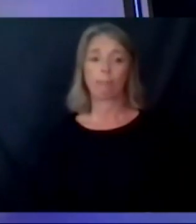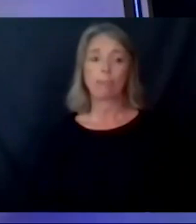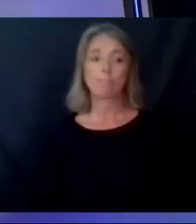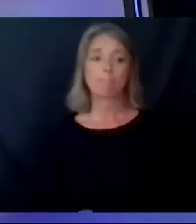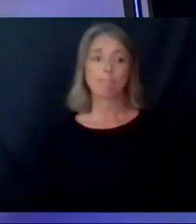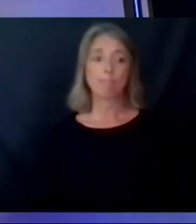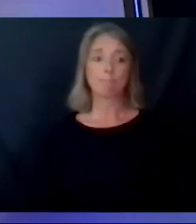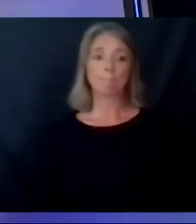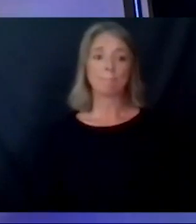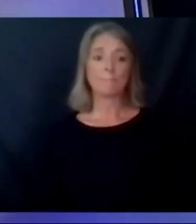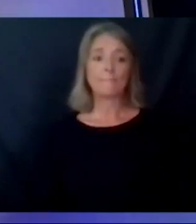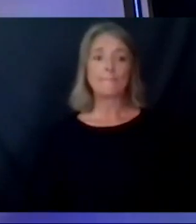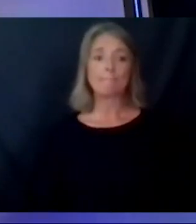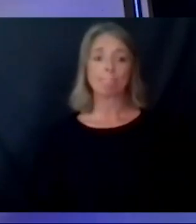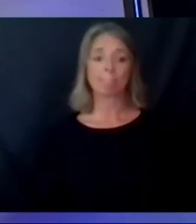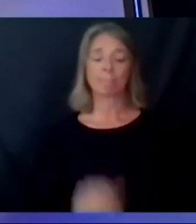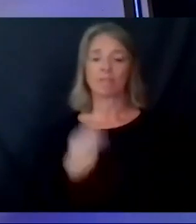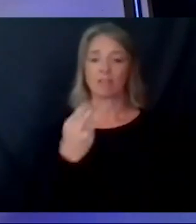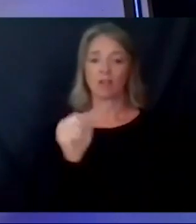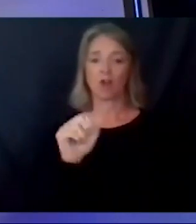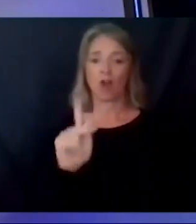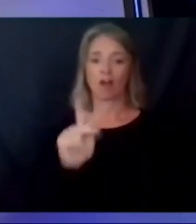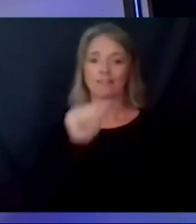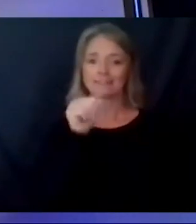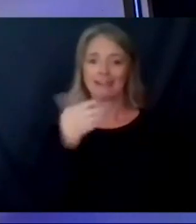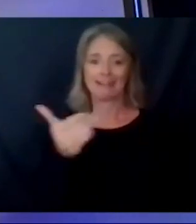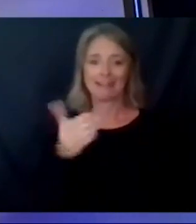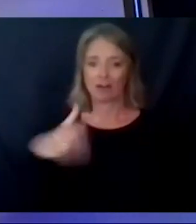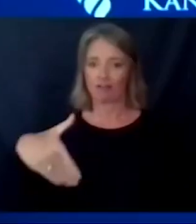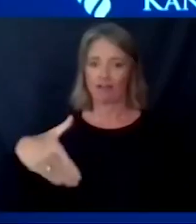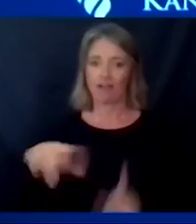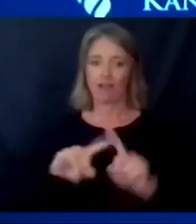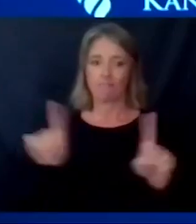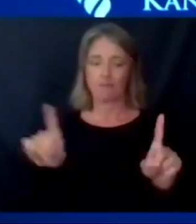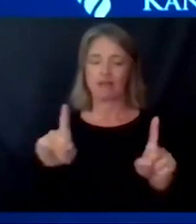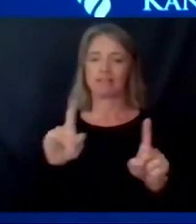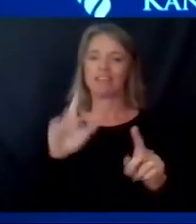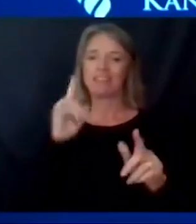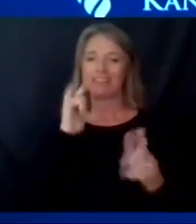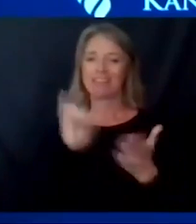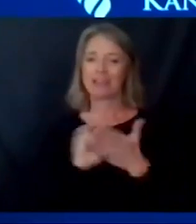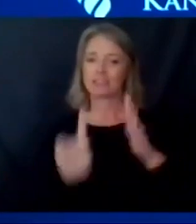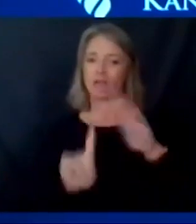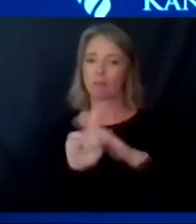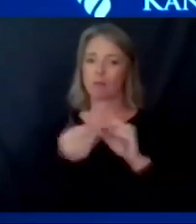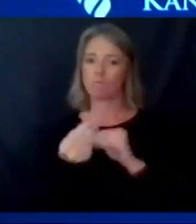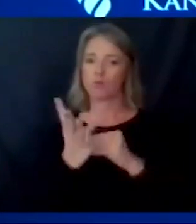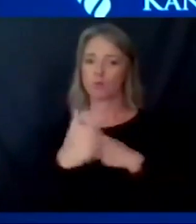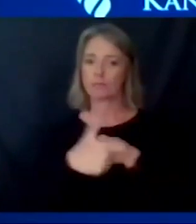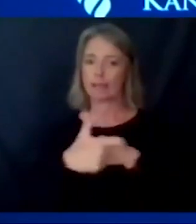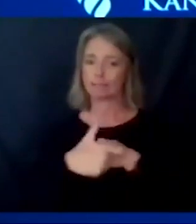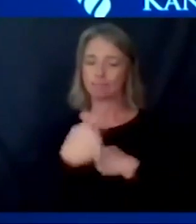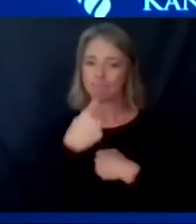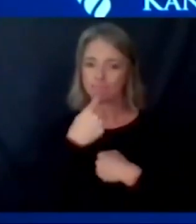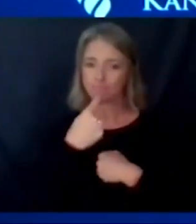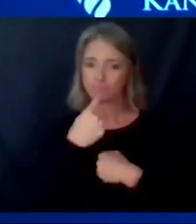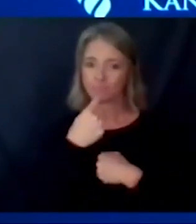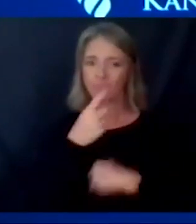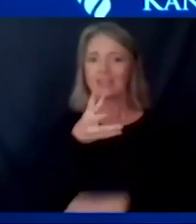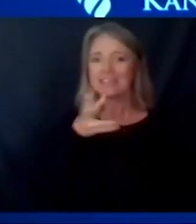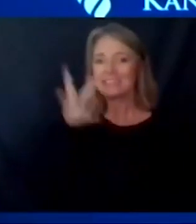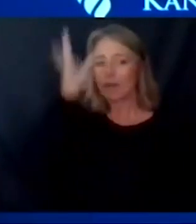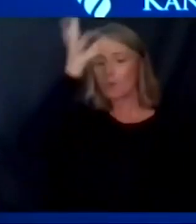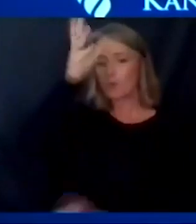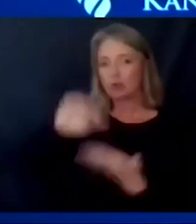Hawk's not here yet, but what I can see, that question's come up a couple of times, and here's what I would say. That's a parental exemption. It's not a medical exemption.